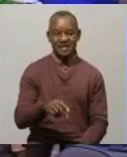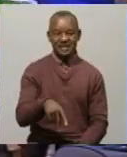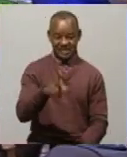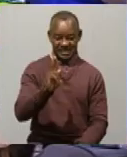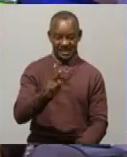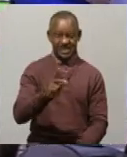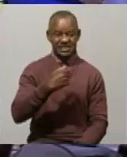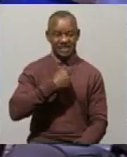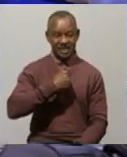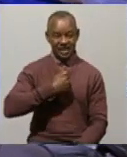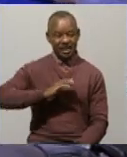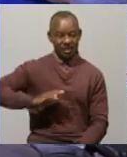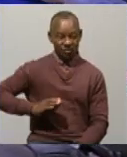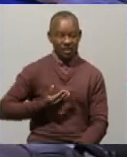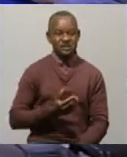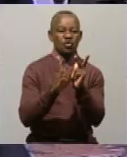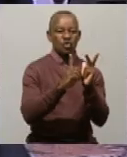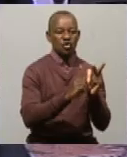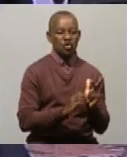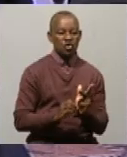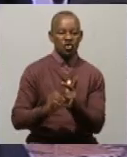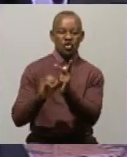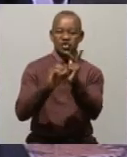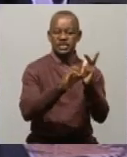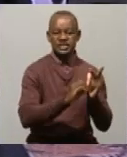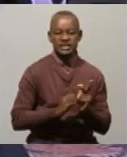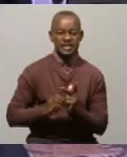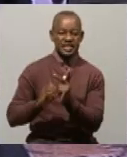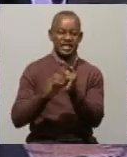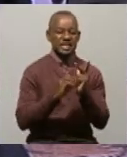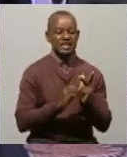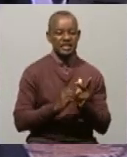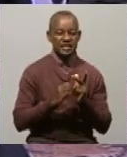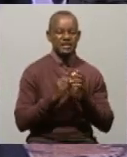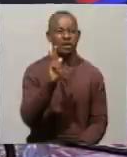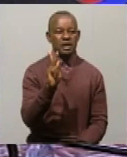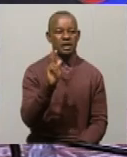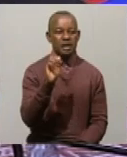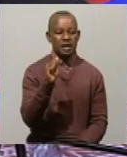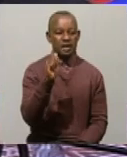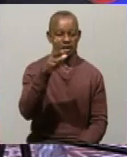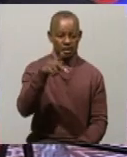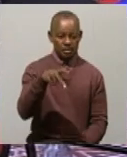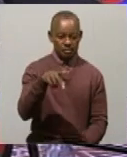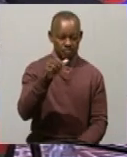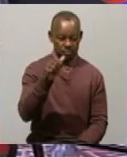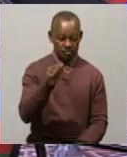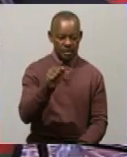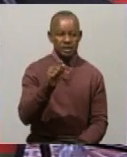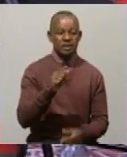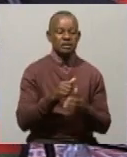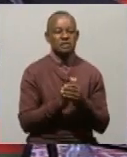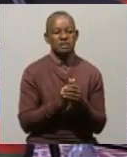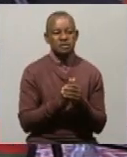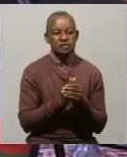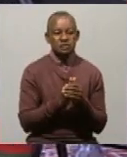should mark the end of Team Harambe and Team Swapo factions, adding that Team Harambe was already dissolved